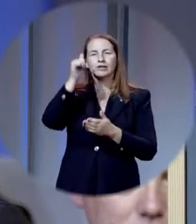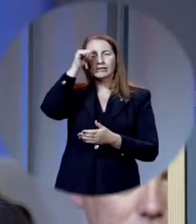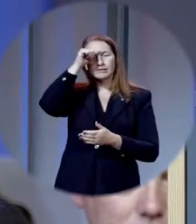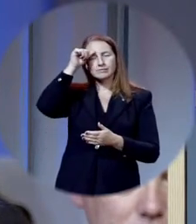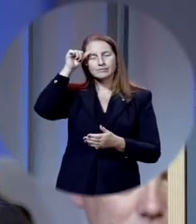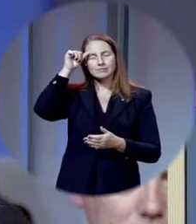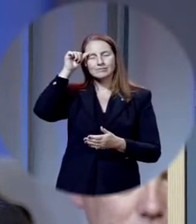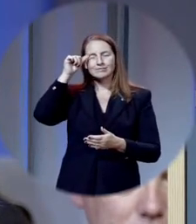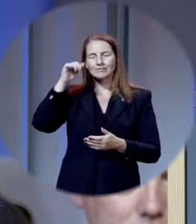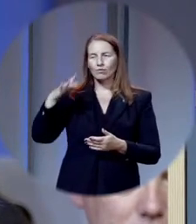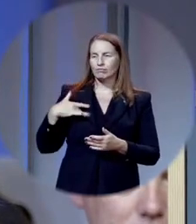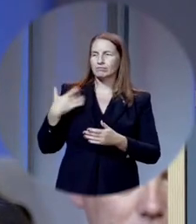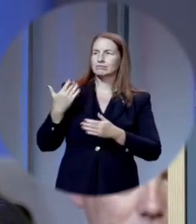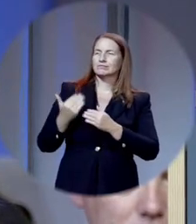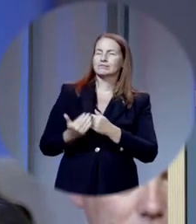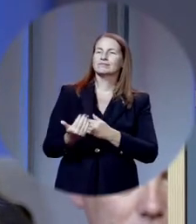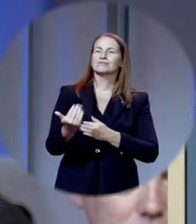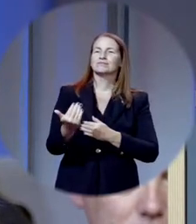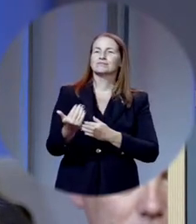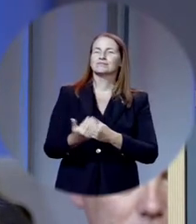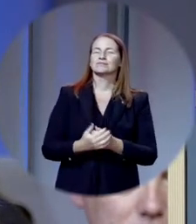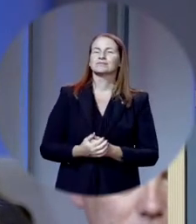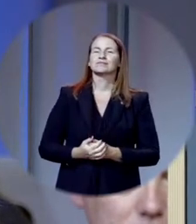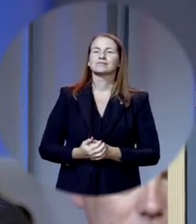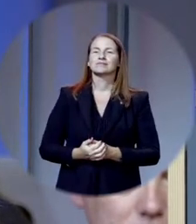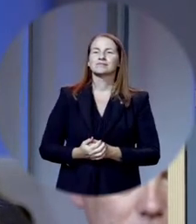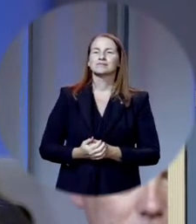to thrive in the future.